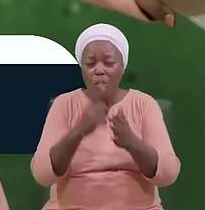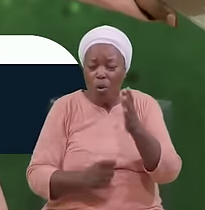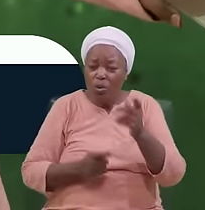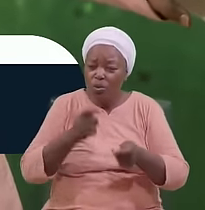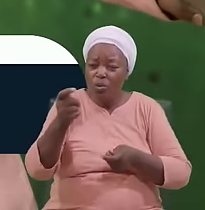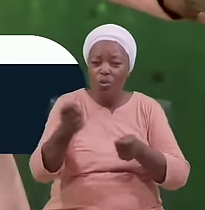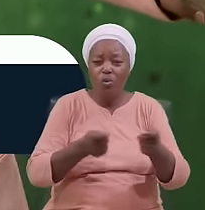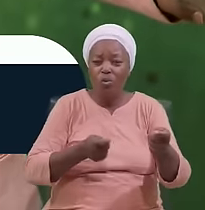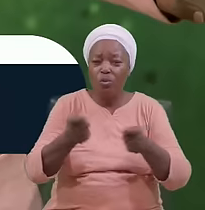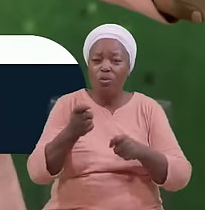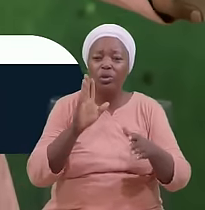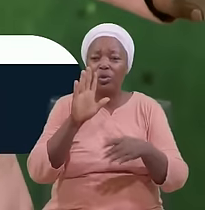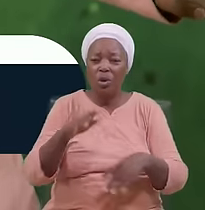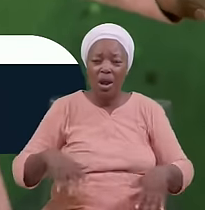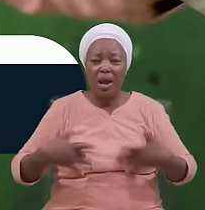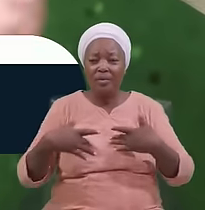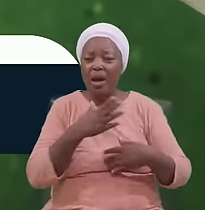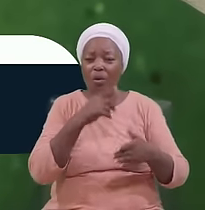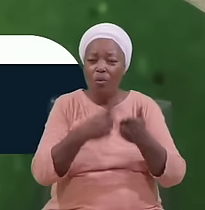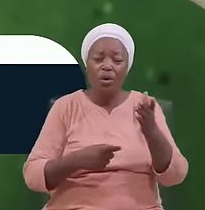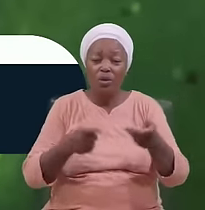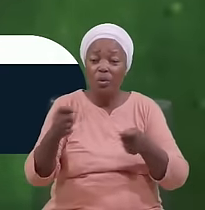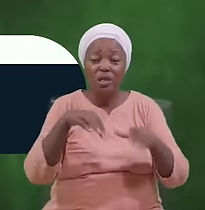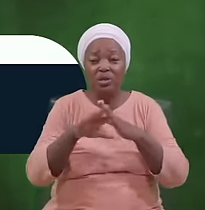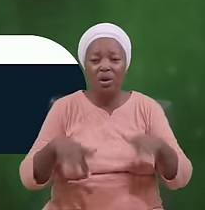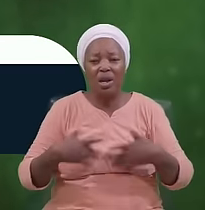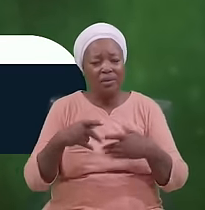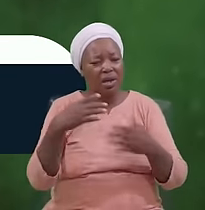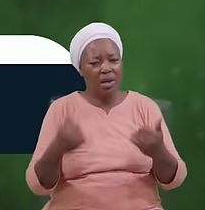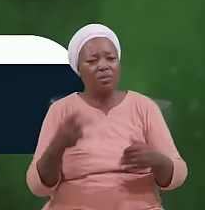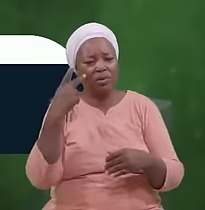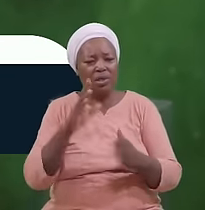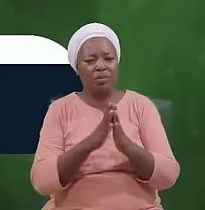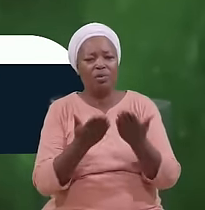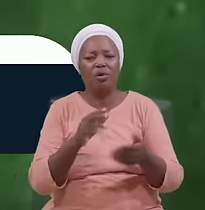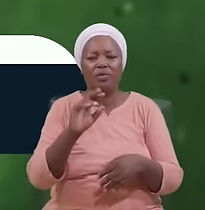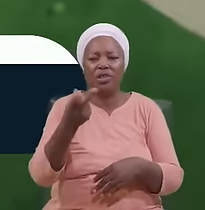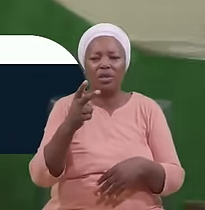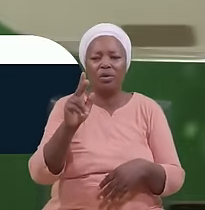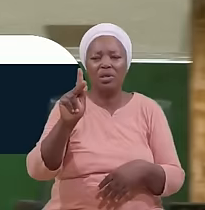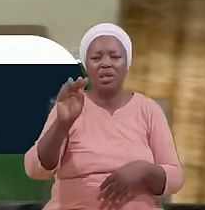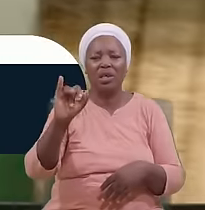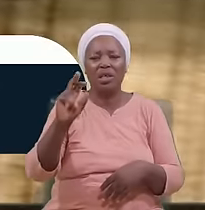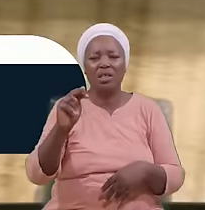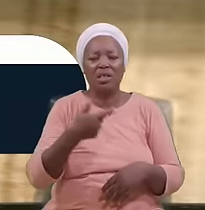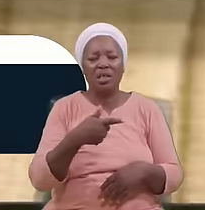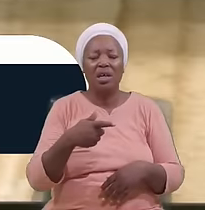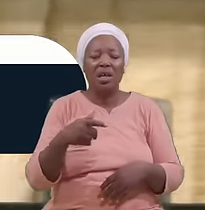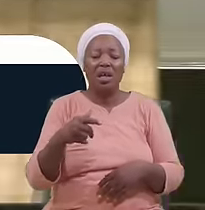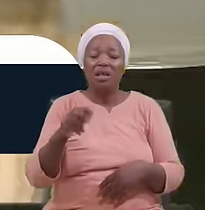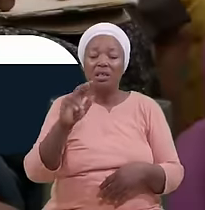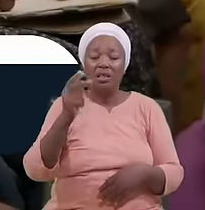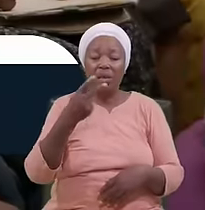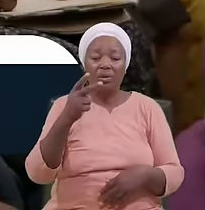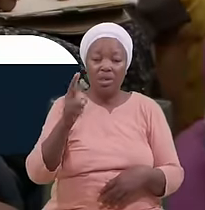your life. And what reigns in your life? We're looking at 2 Kings chapter 5, verse